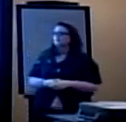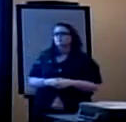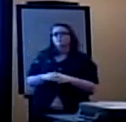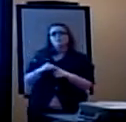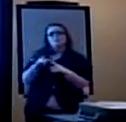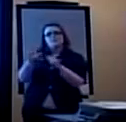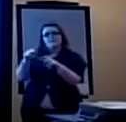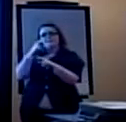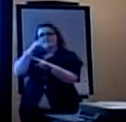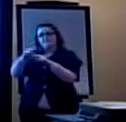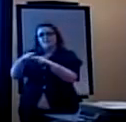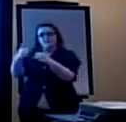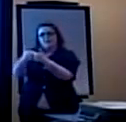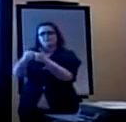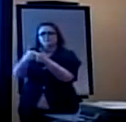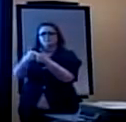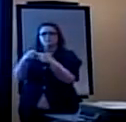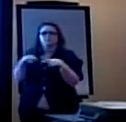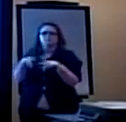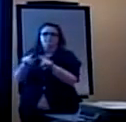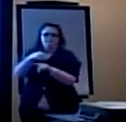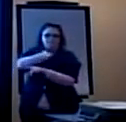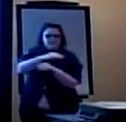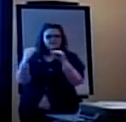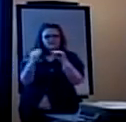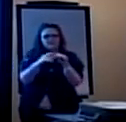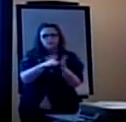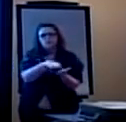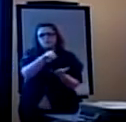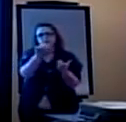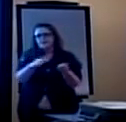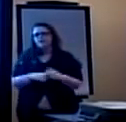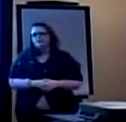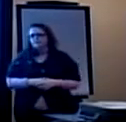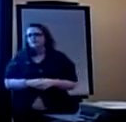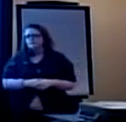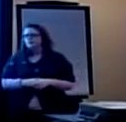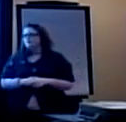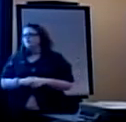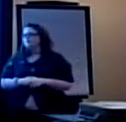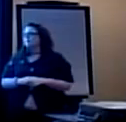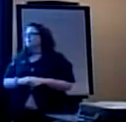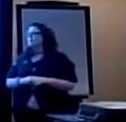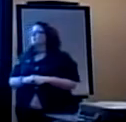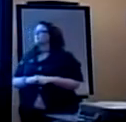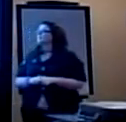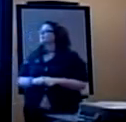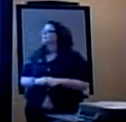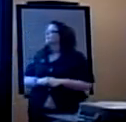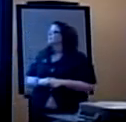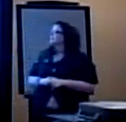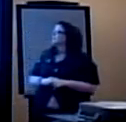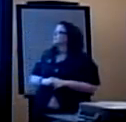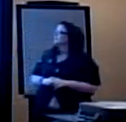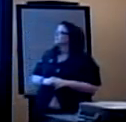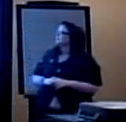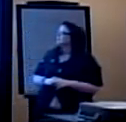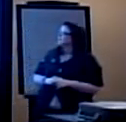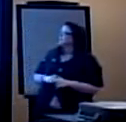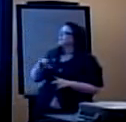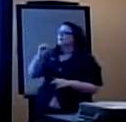learning. Instead of an instructionist perspective, we can take a constructionist perspective with education. Sotama did an example of